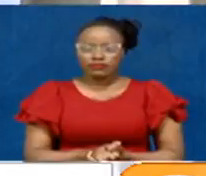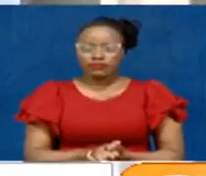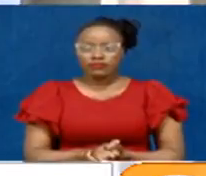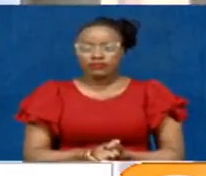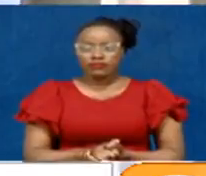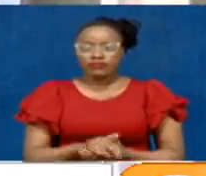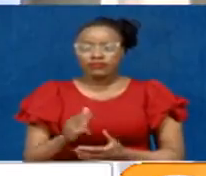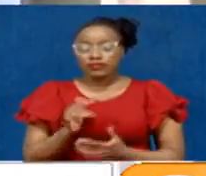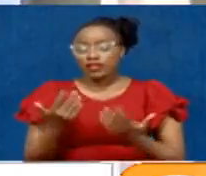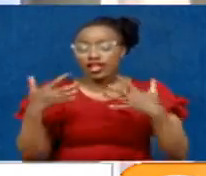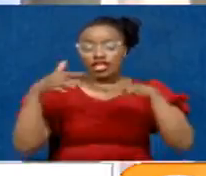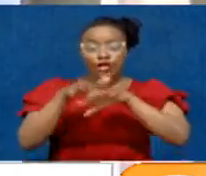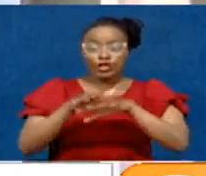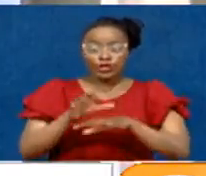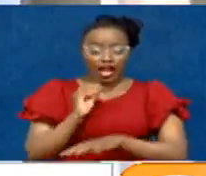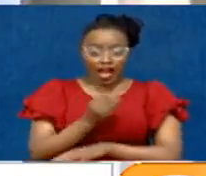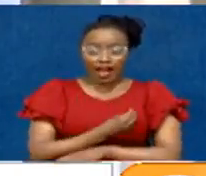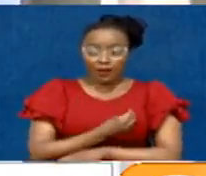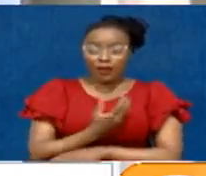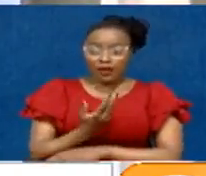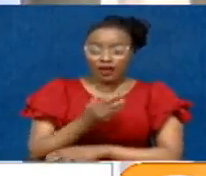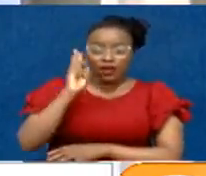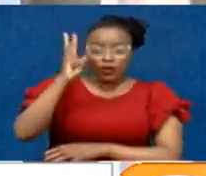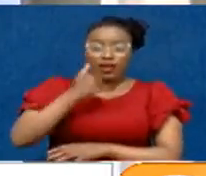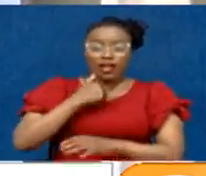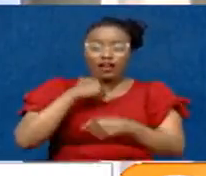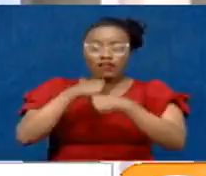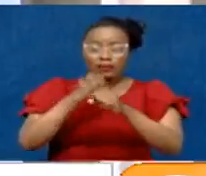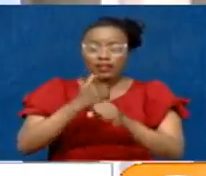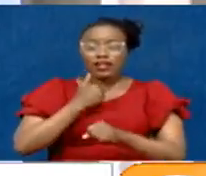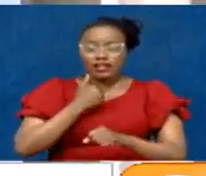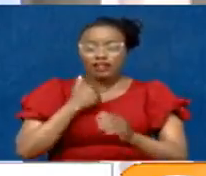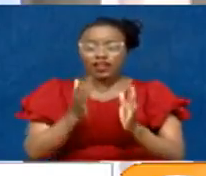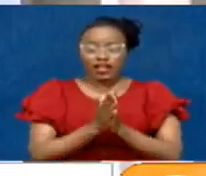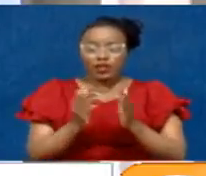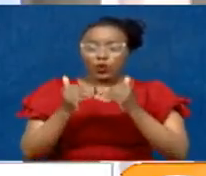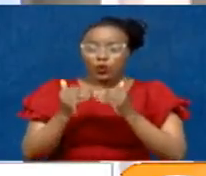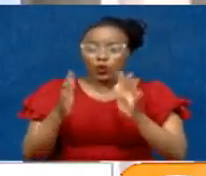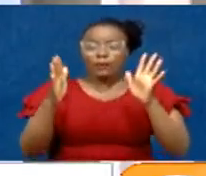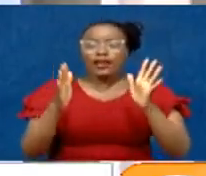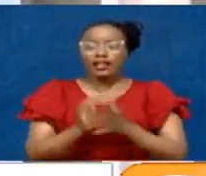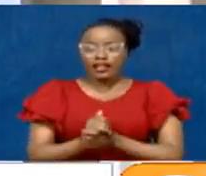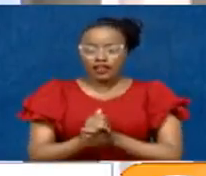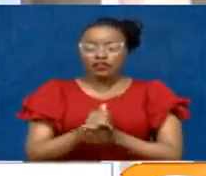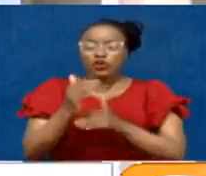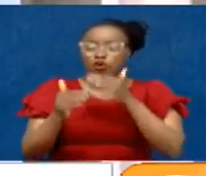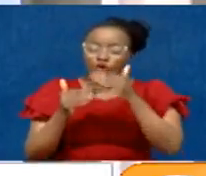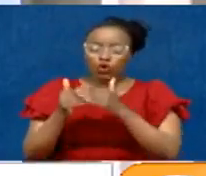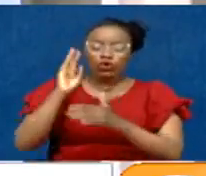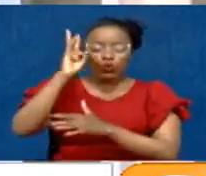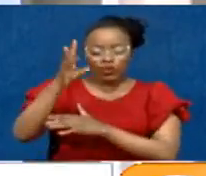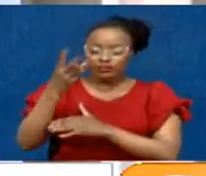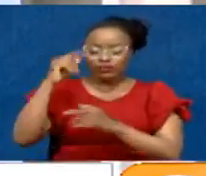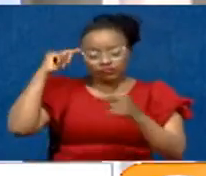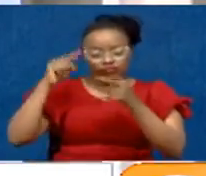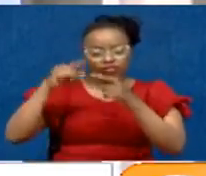Only regional integration will link them to the external world and open them up for trade and